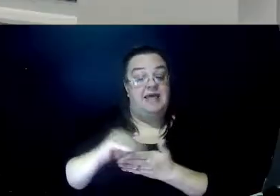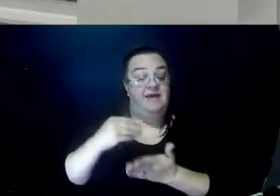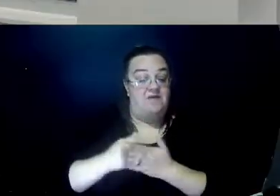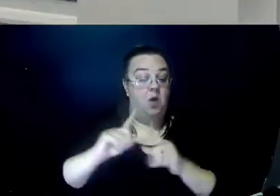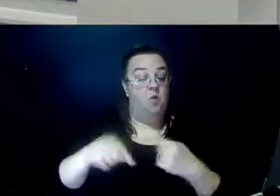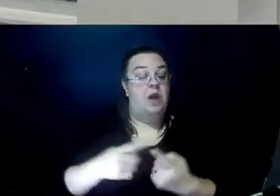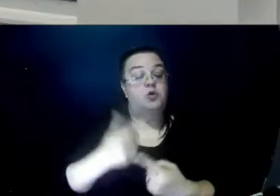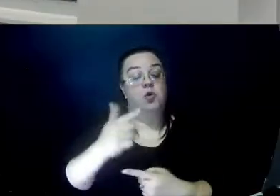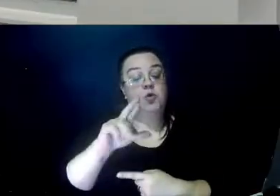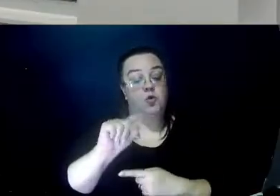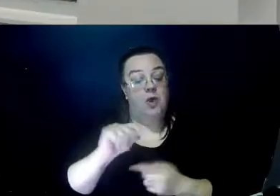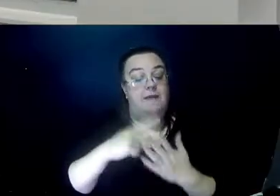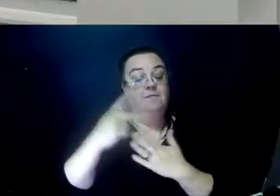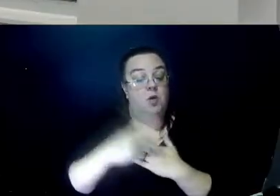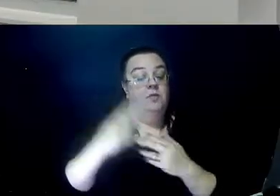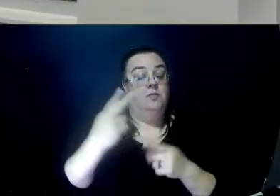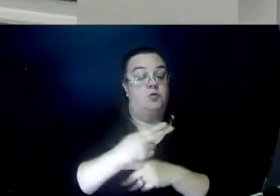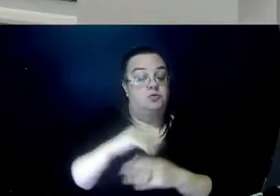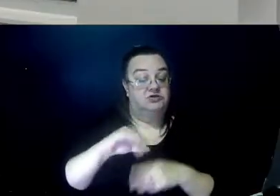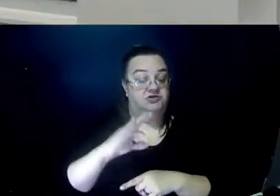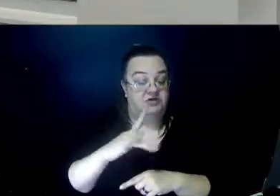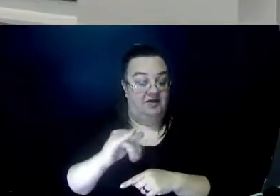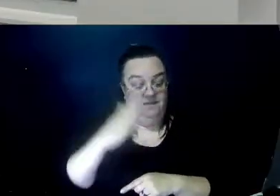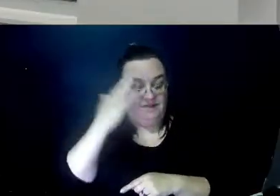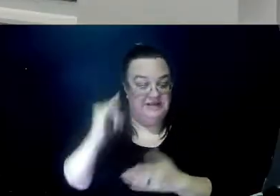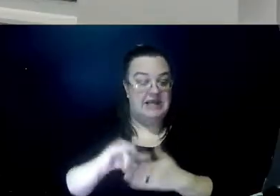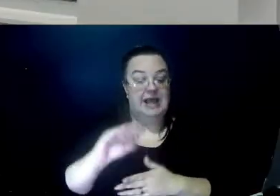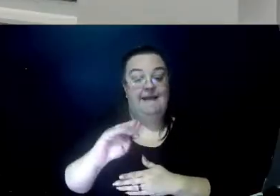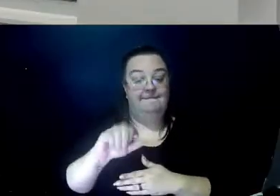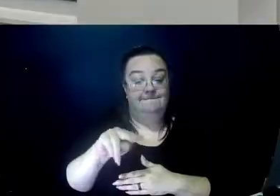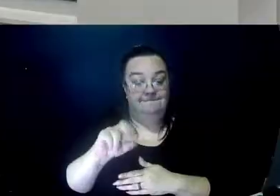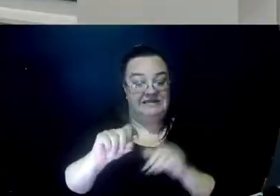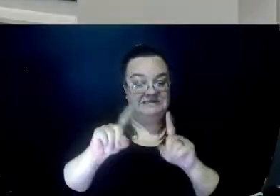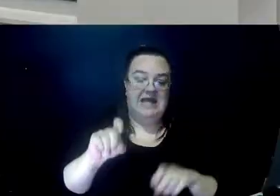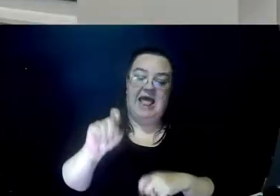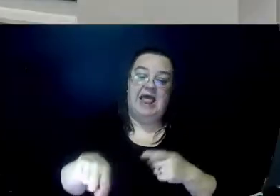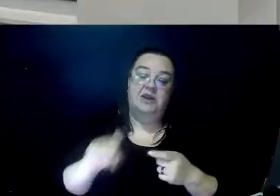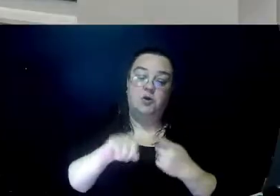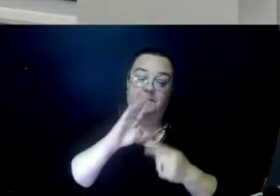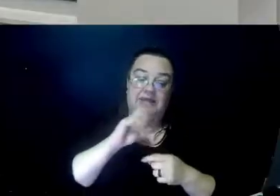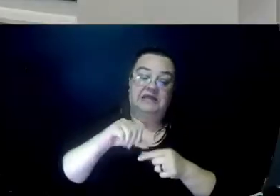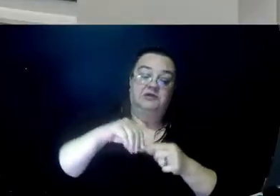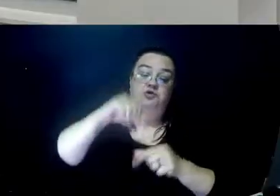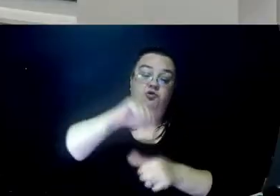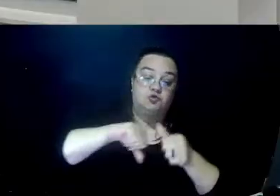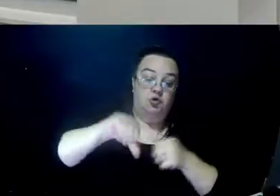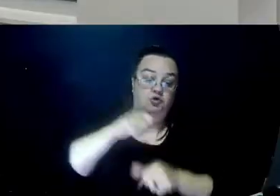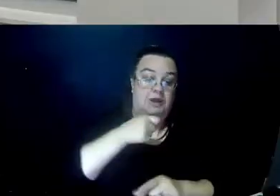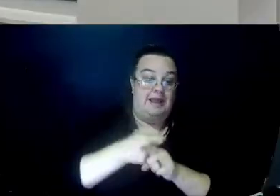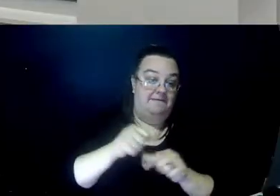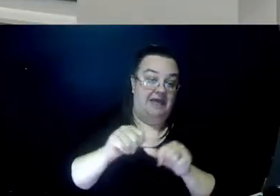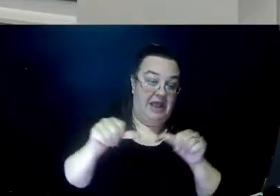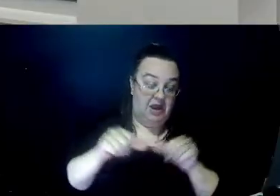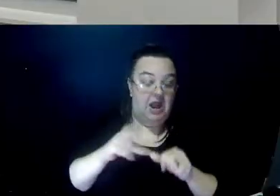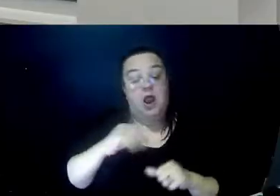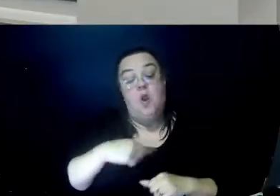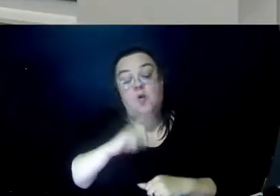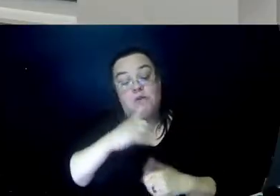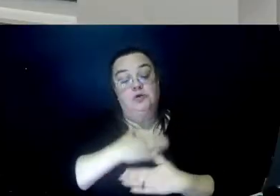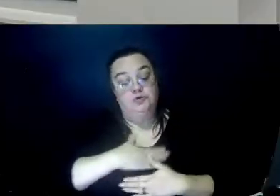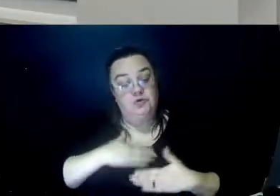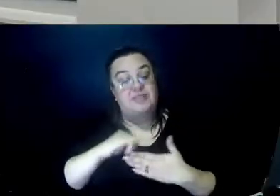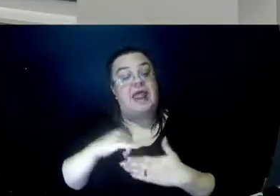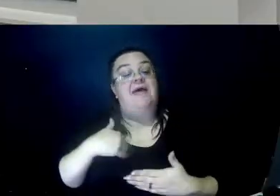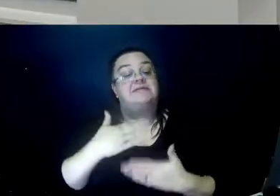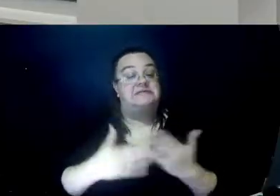was means tested, it had to be in social impact areas. And I really enjoy that there's some council